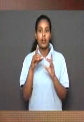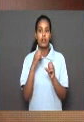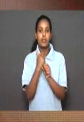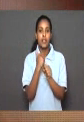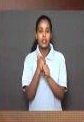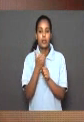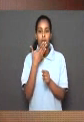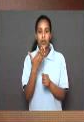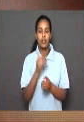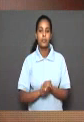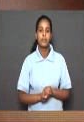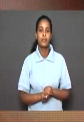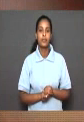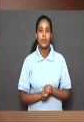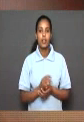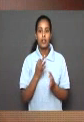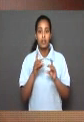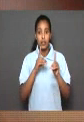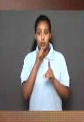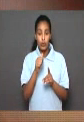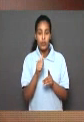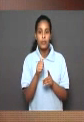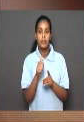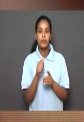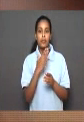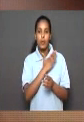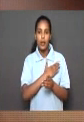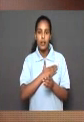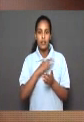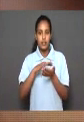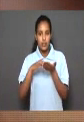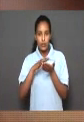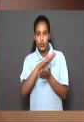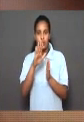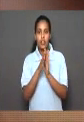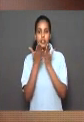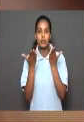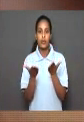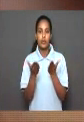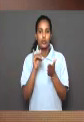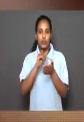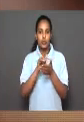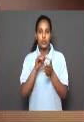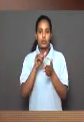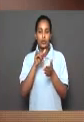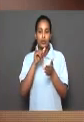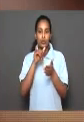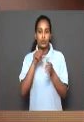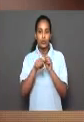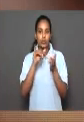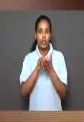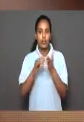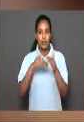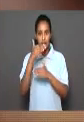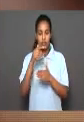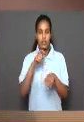well. If it does not, please study your textbook so that you will know for next